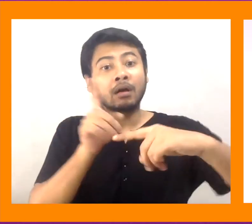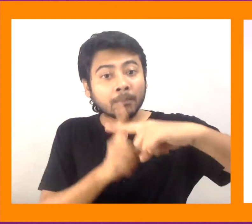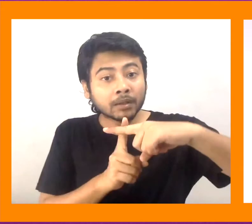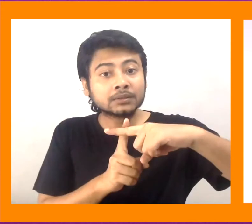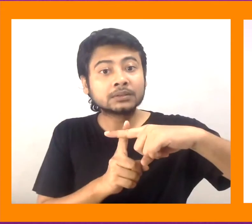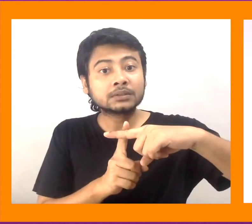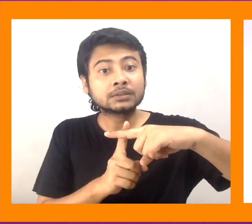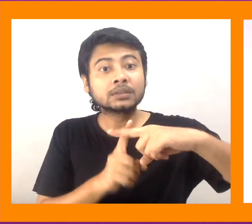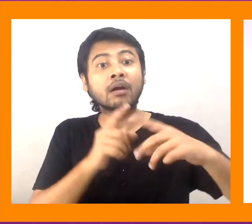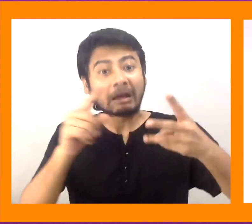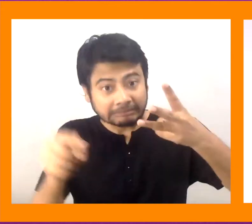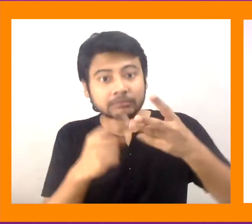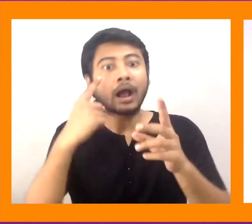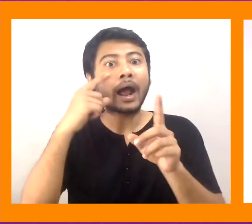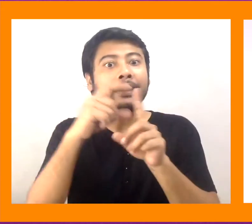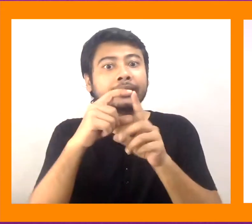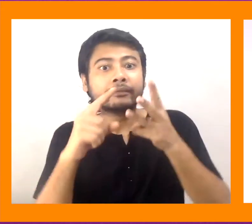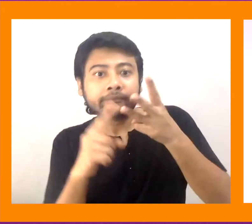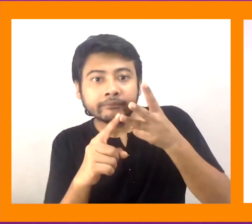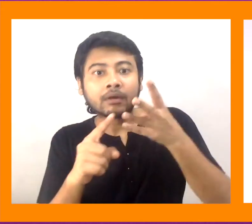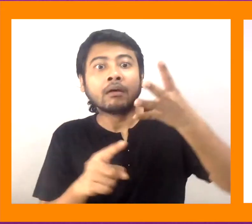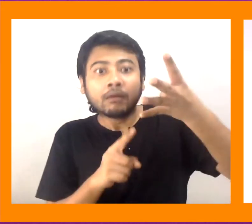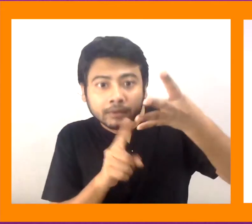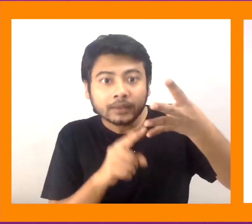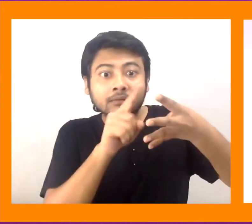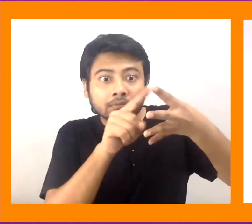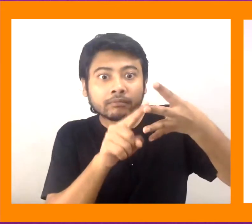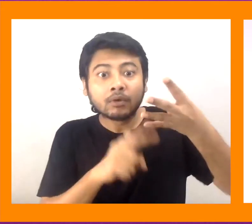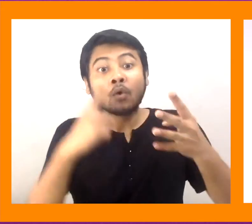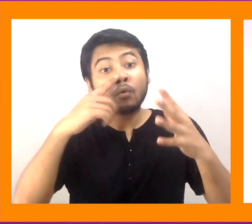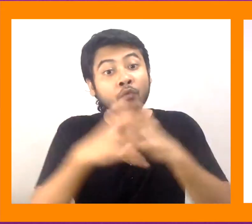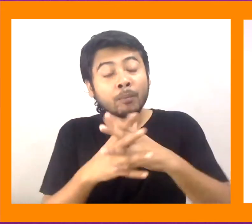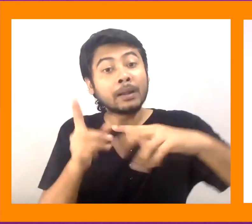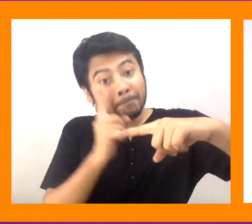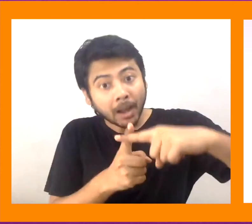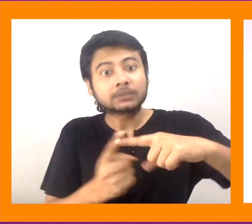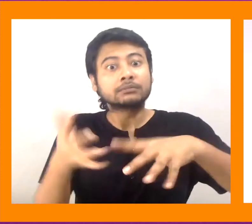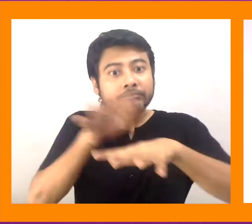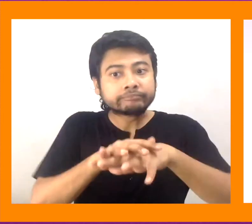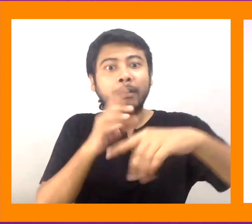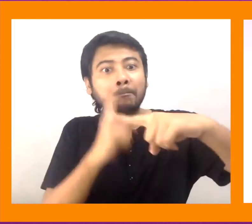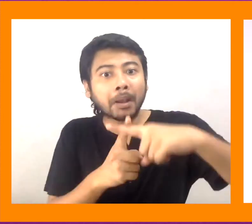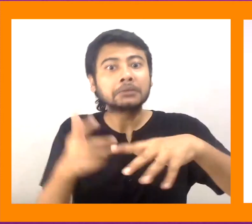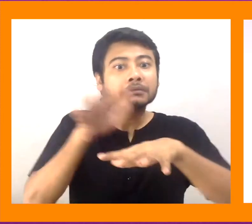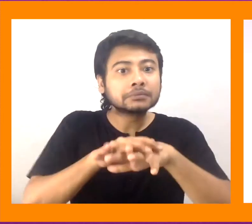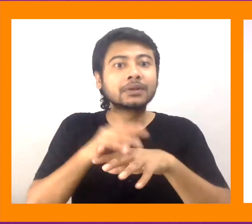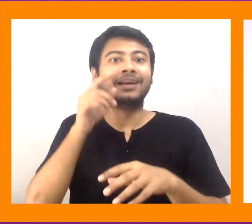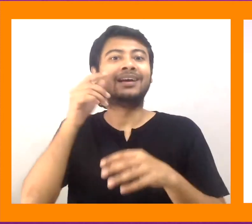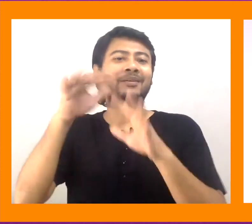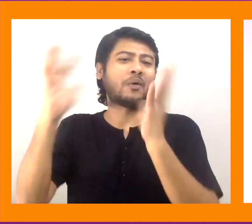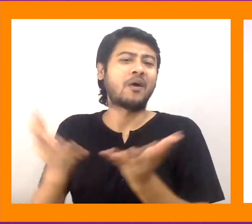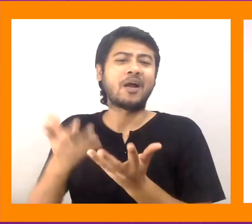the discrimination against any identity she belongs to, which are discriminated against in the patriarchal society that we